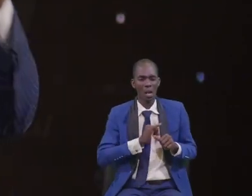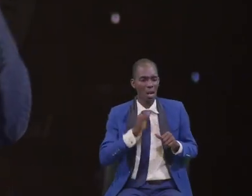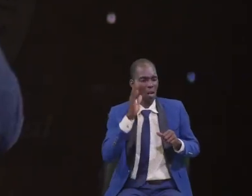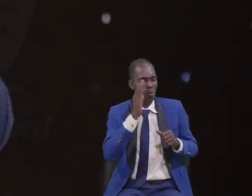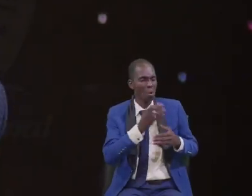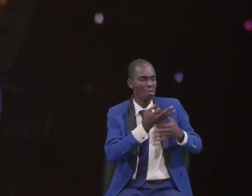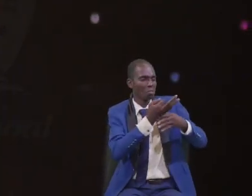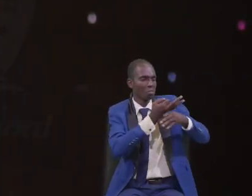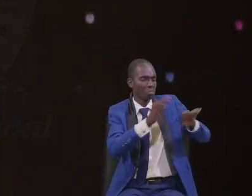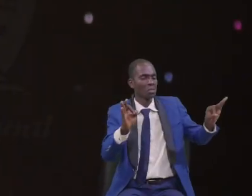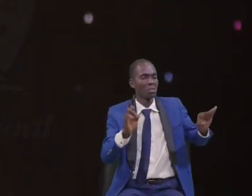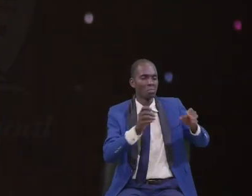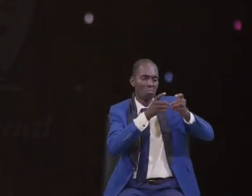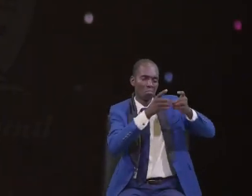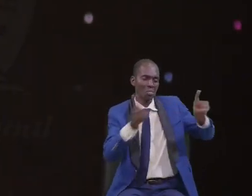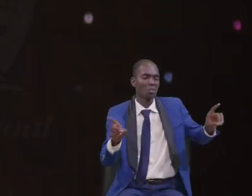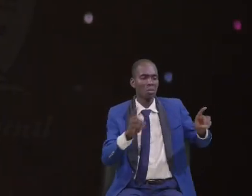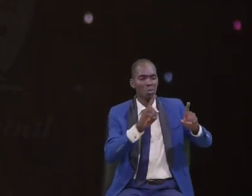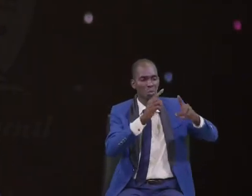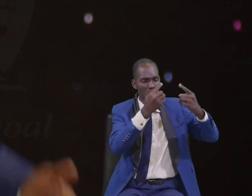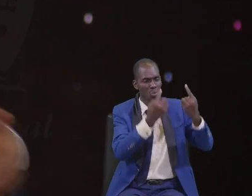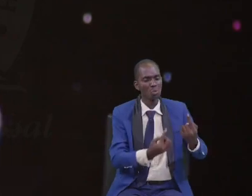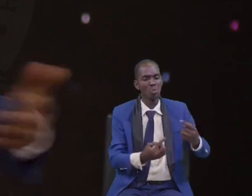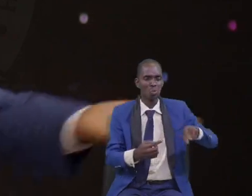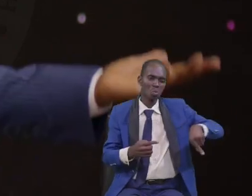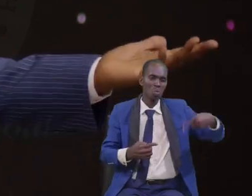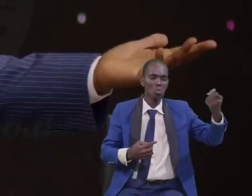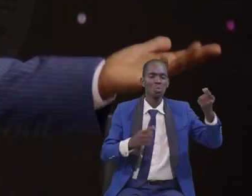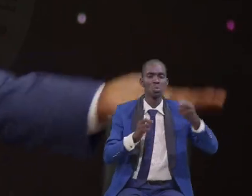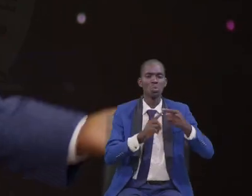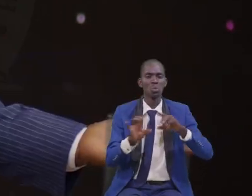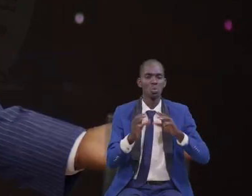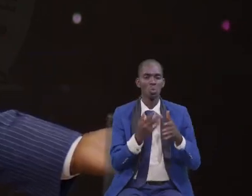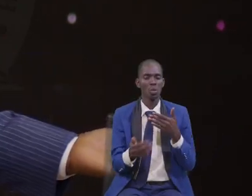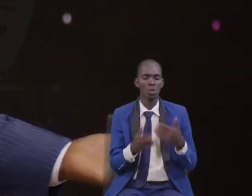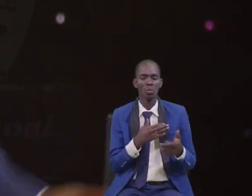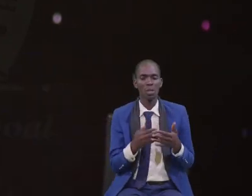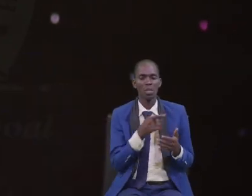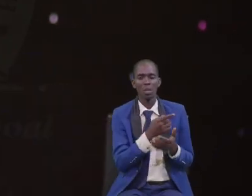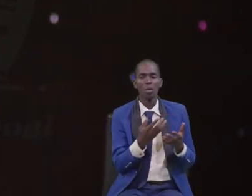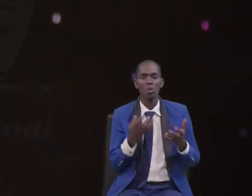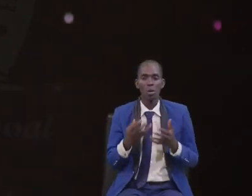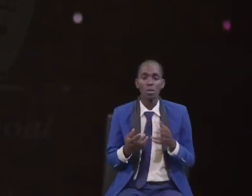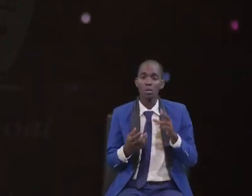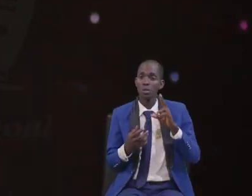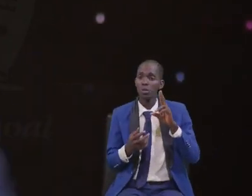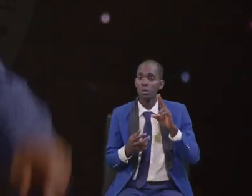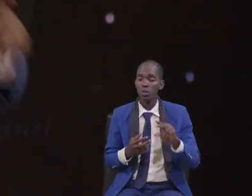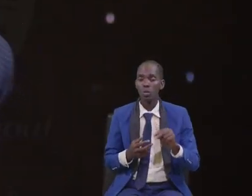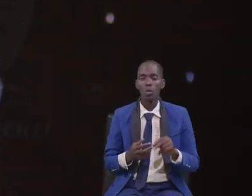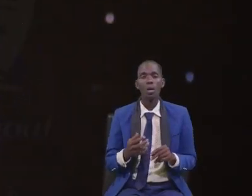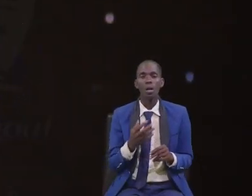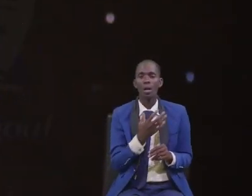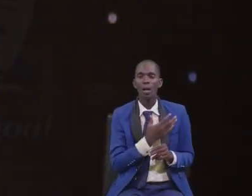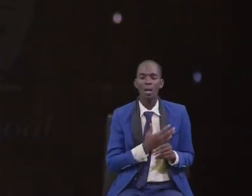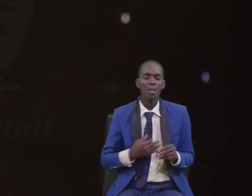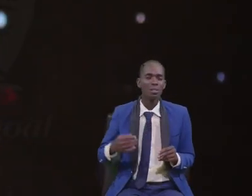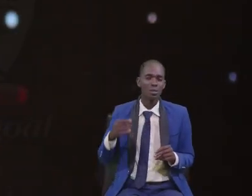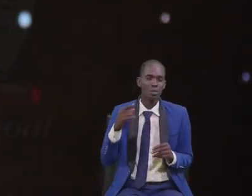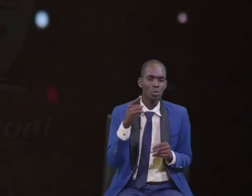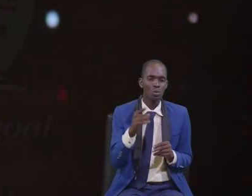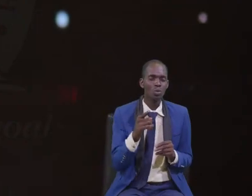not overcoming. And the faith now is burnt up, and it is not remaining